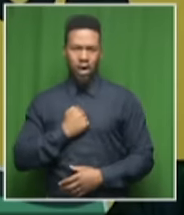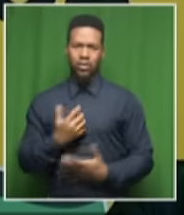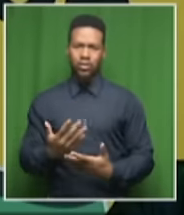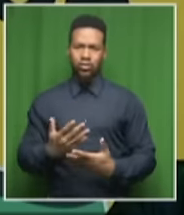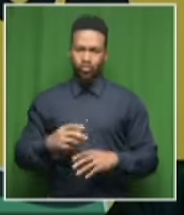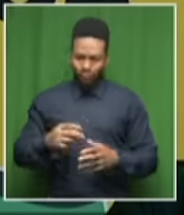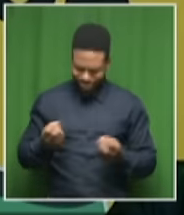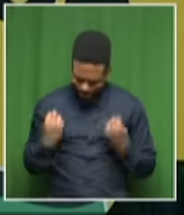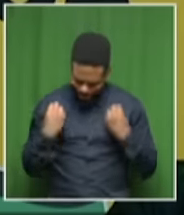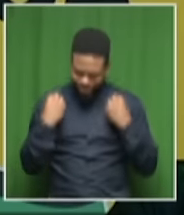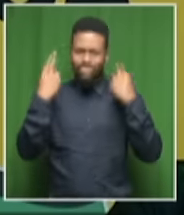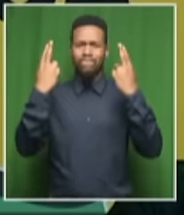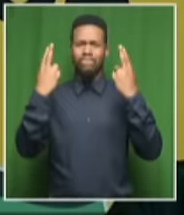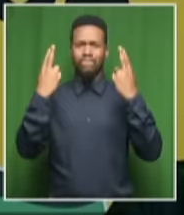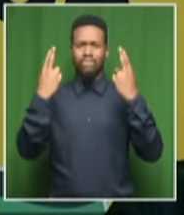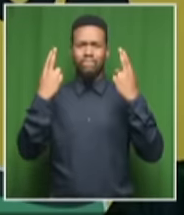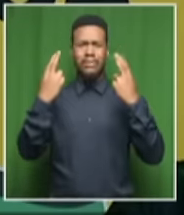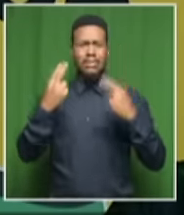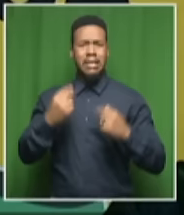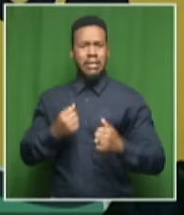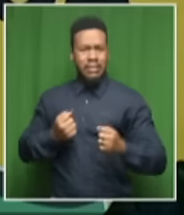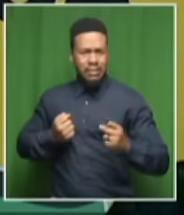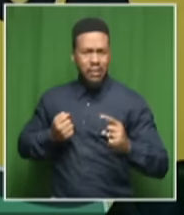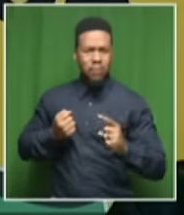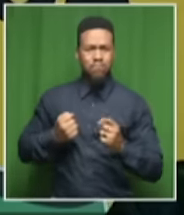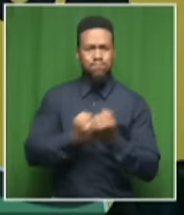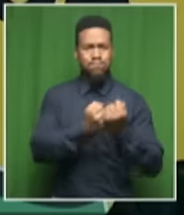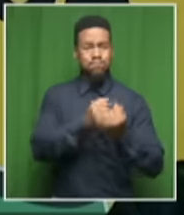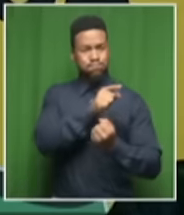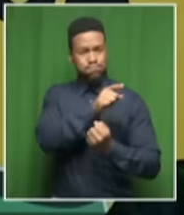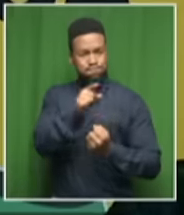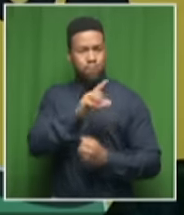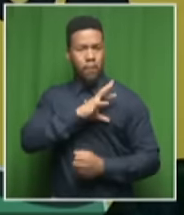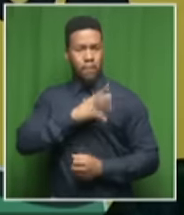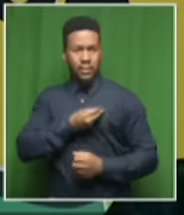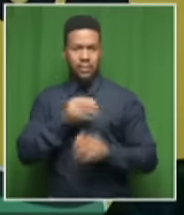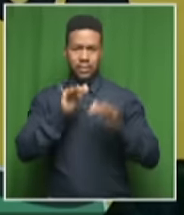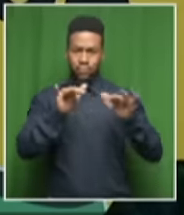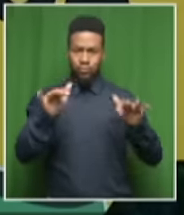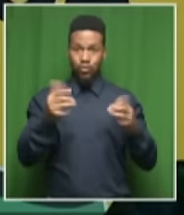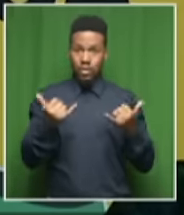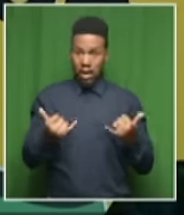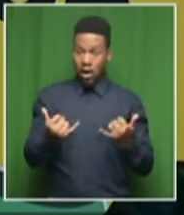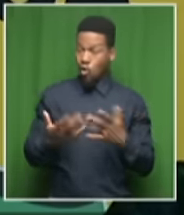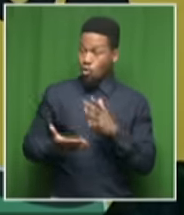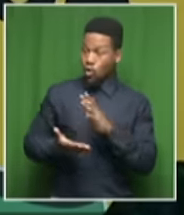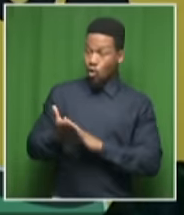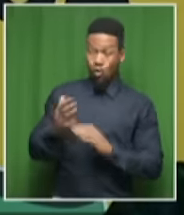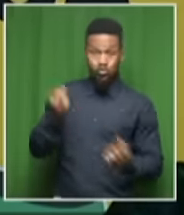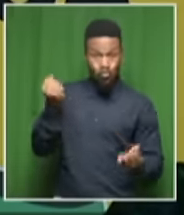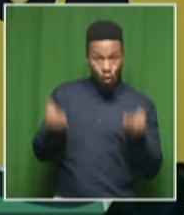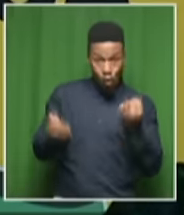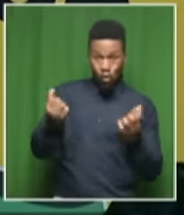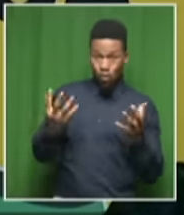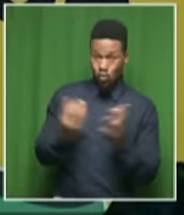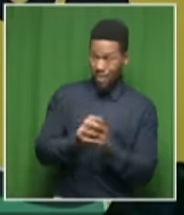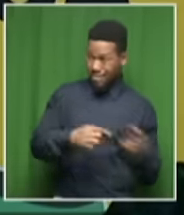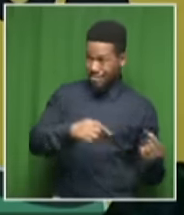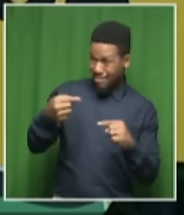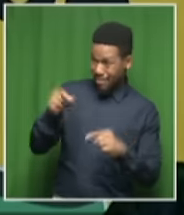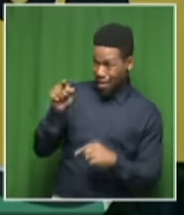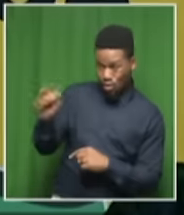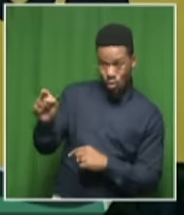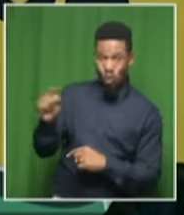the Palestinians. And that is why we have taken the government of Israel to the International Court of Justice.